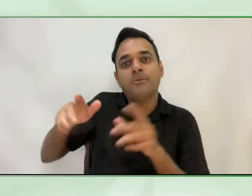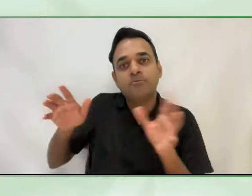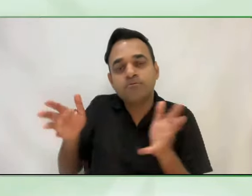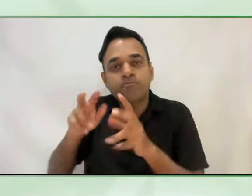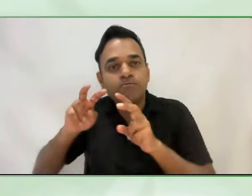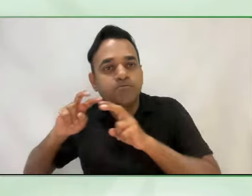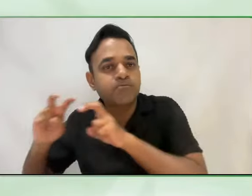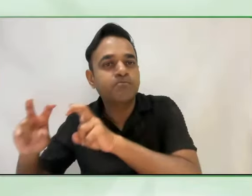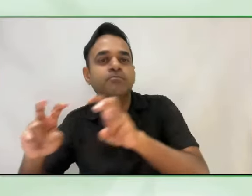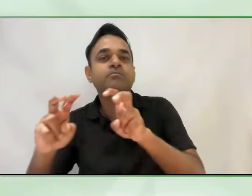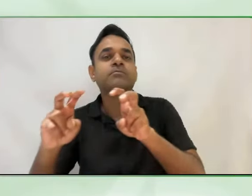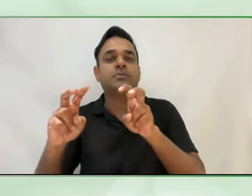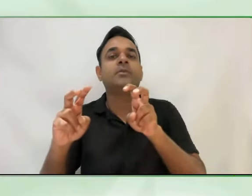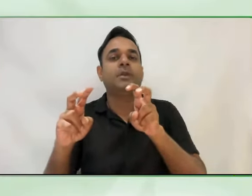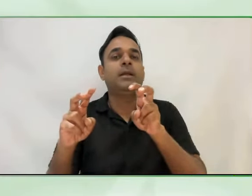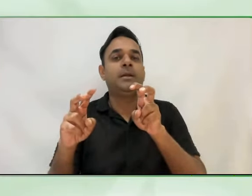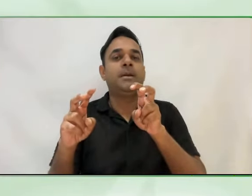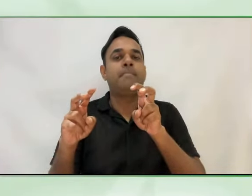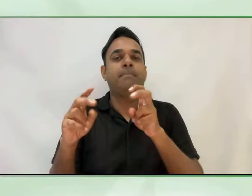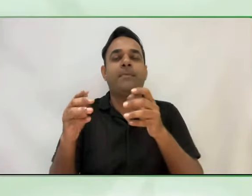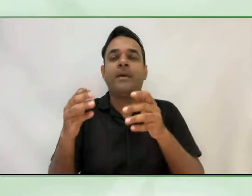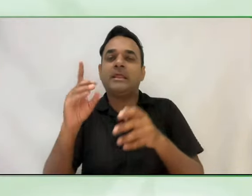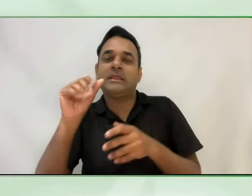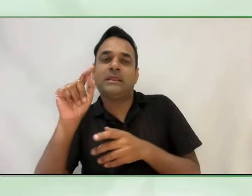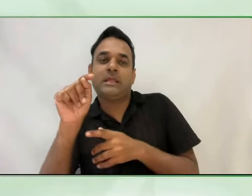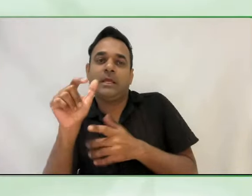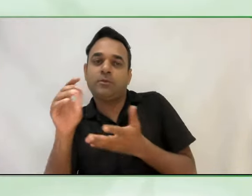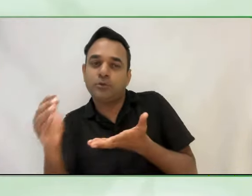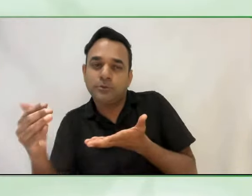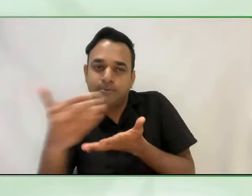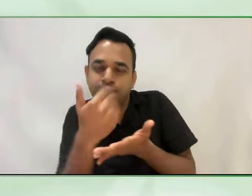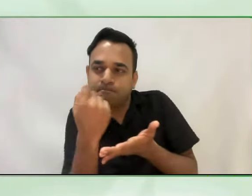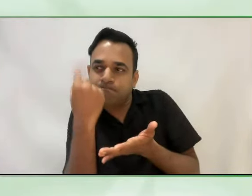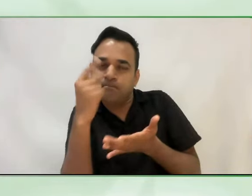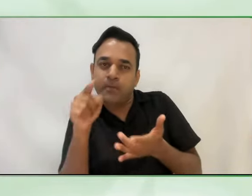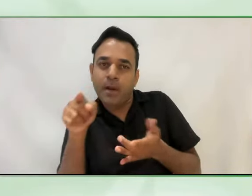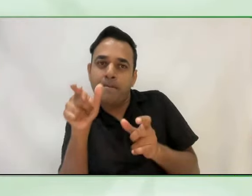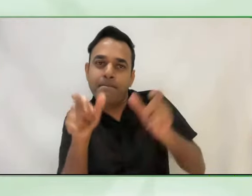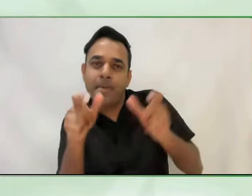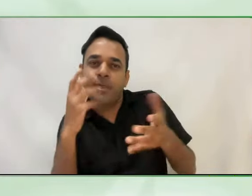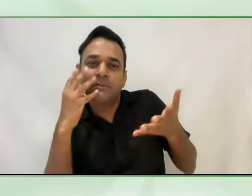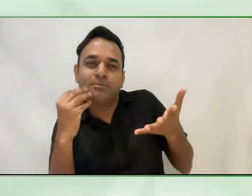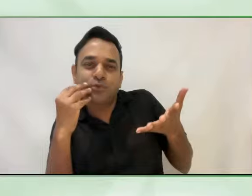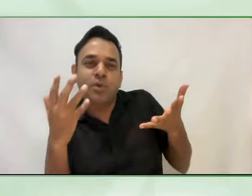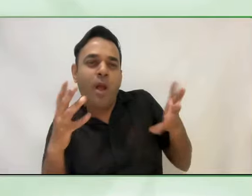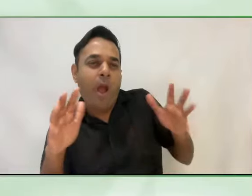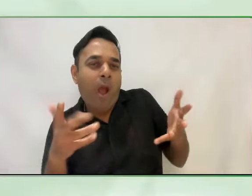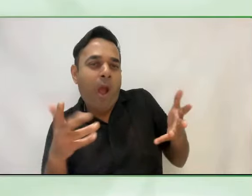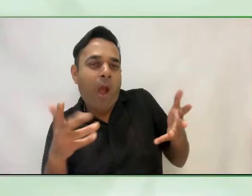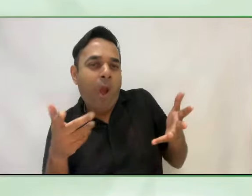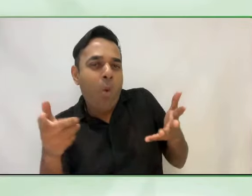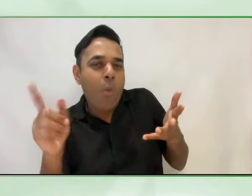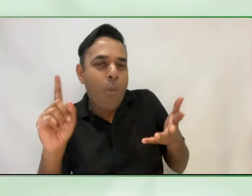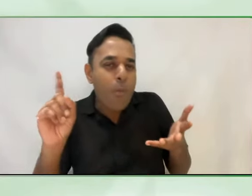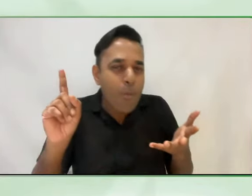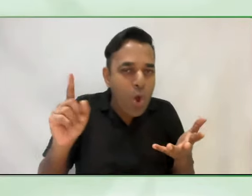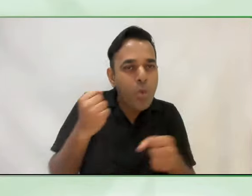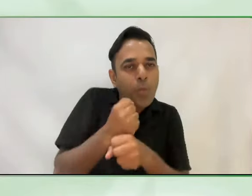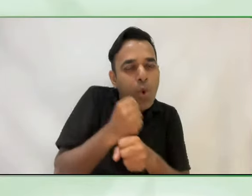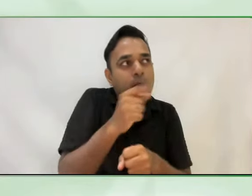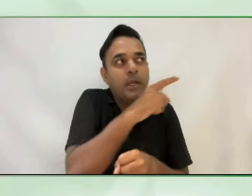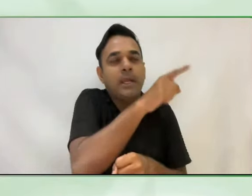they were really helpful in terms of building a knowledge bank in terms of what works, what doesn't work. How can you build things like internship